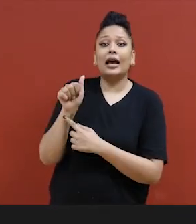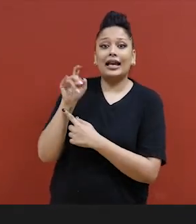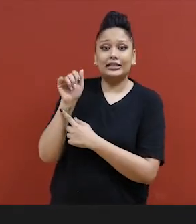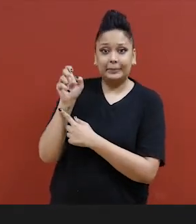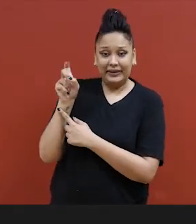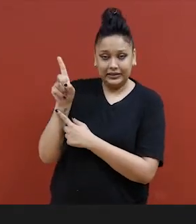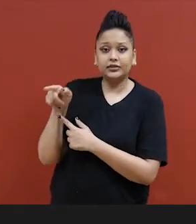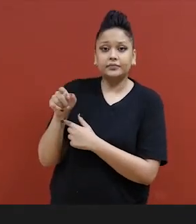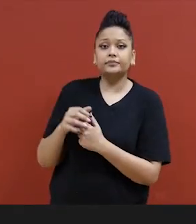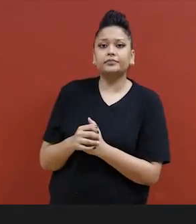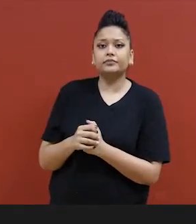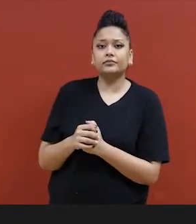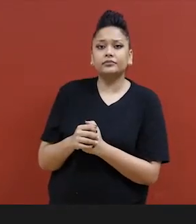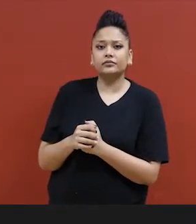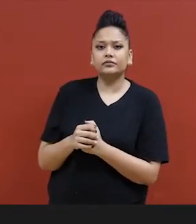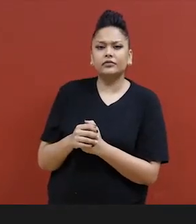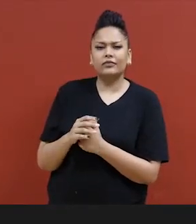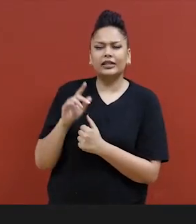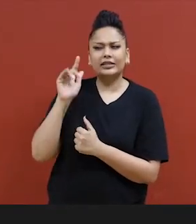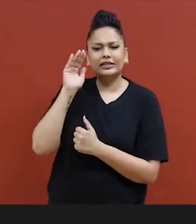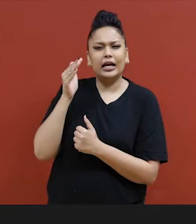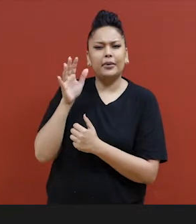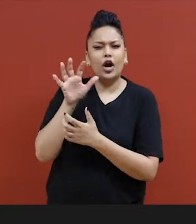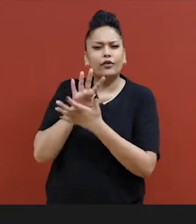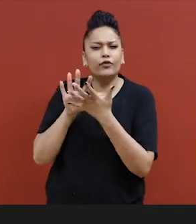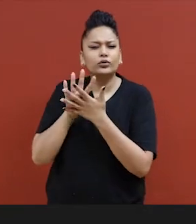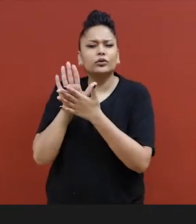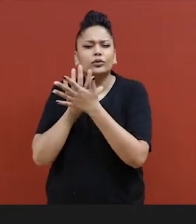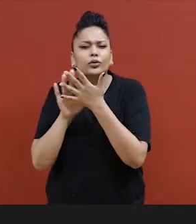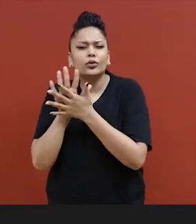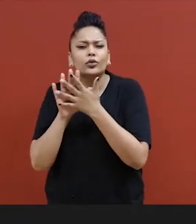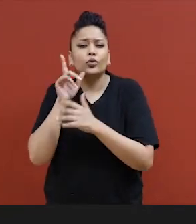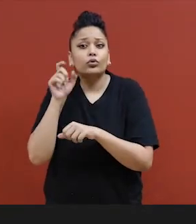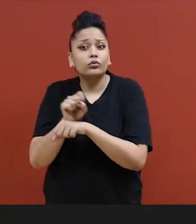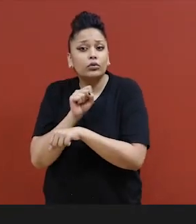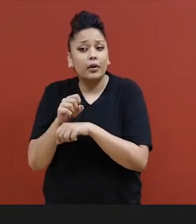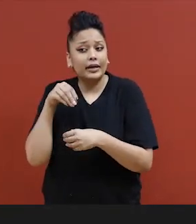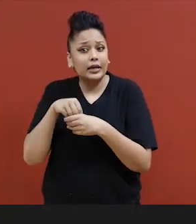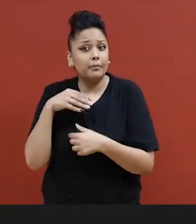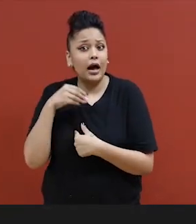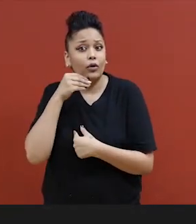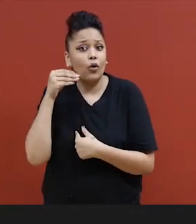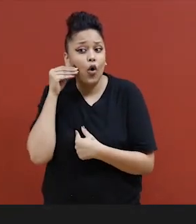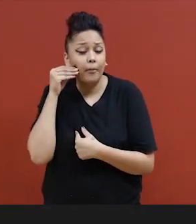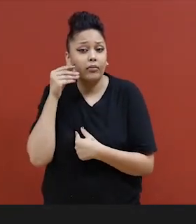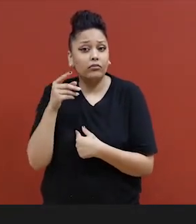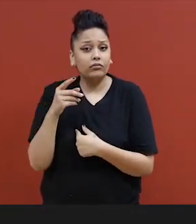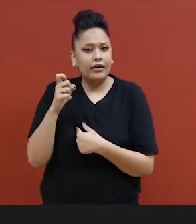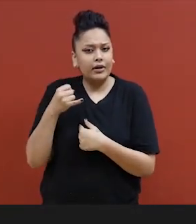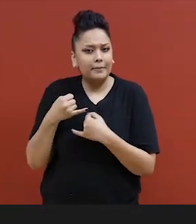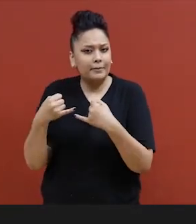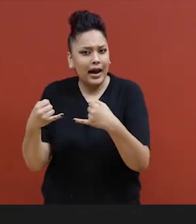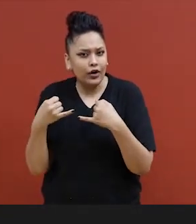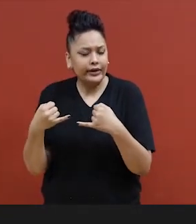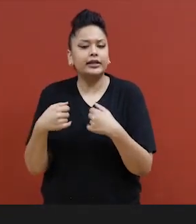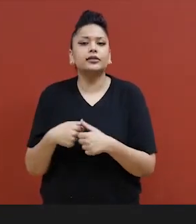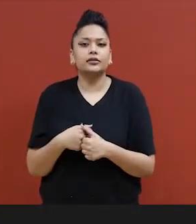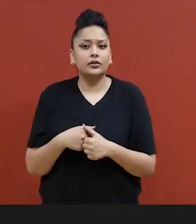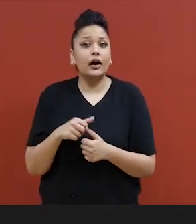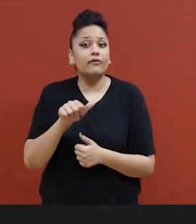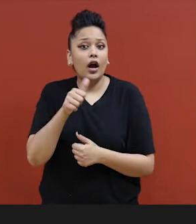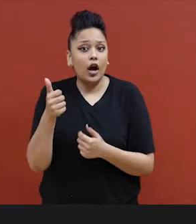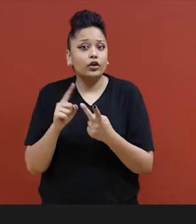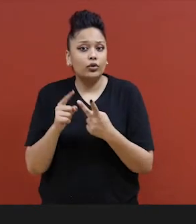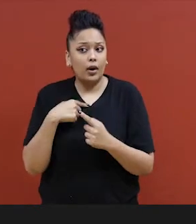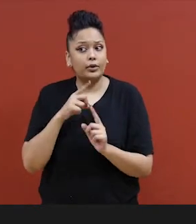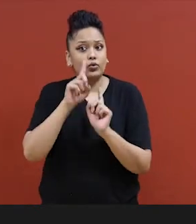or blur the lines between where they work and my home. And the other one, especially when I've had to go to hospital,